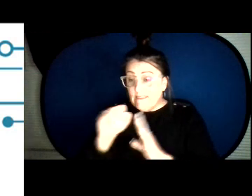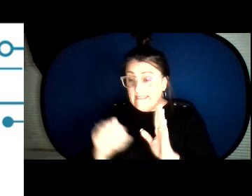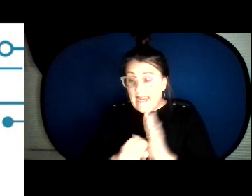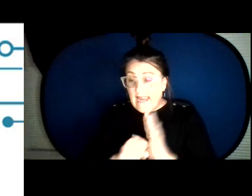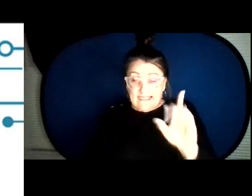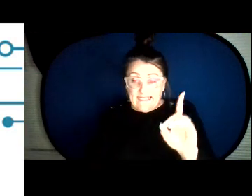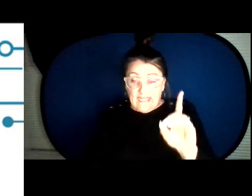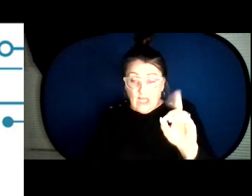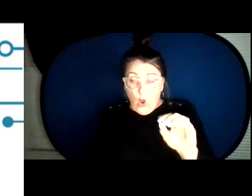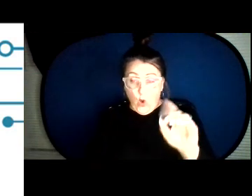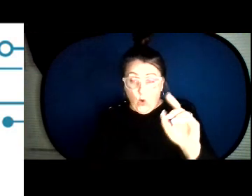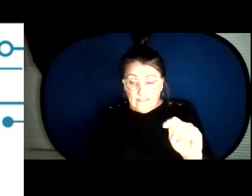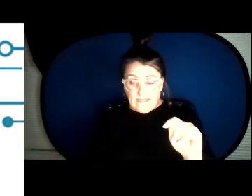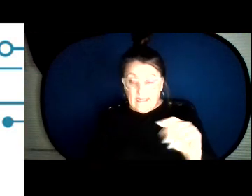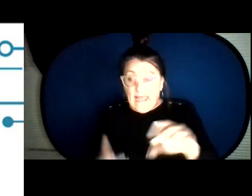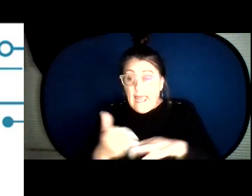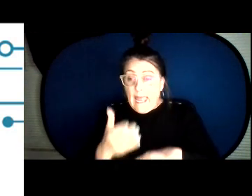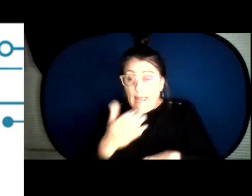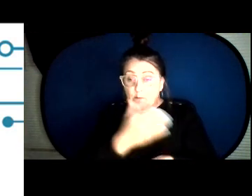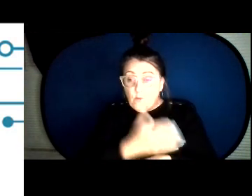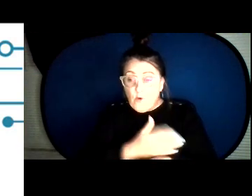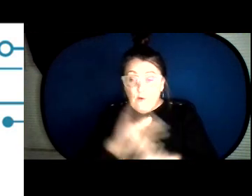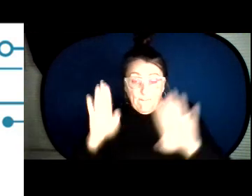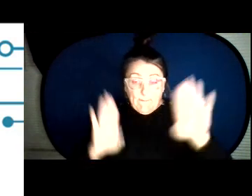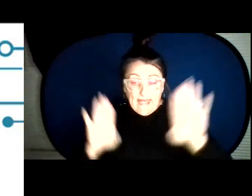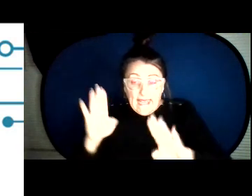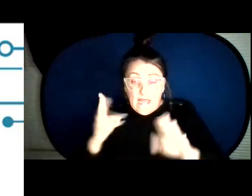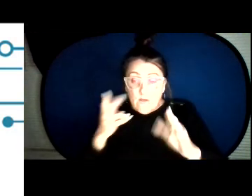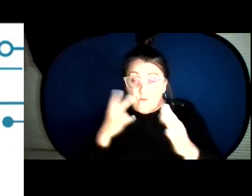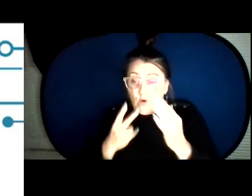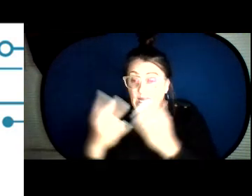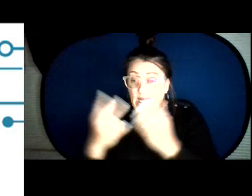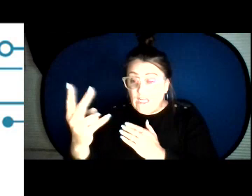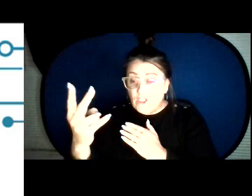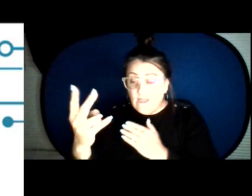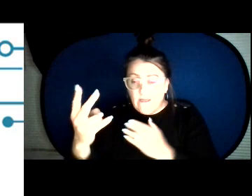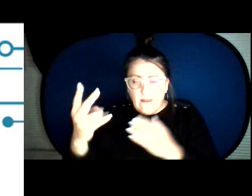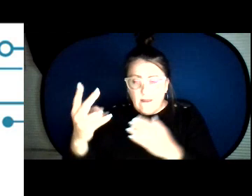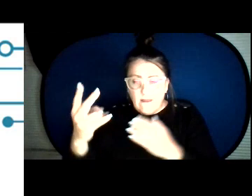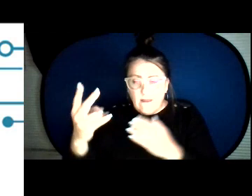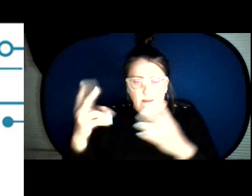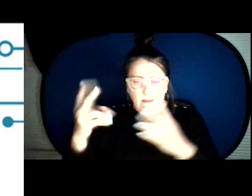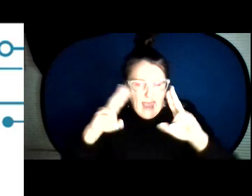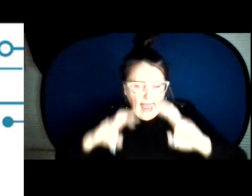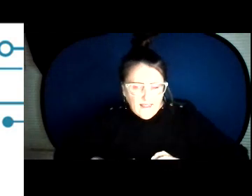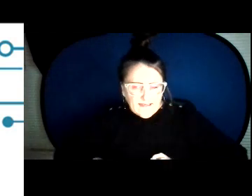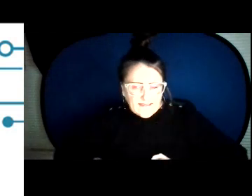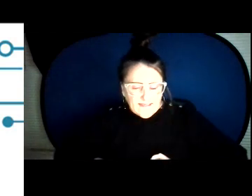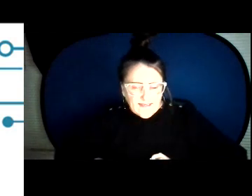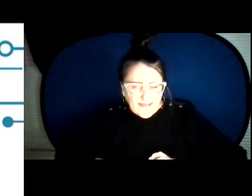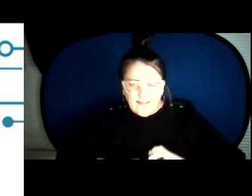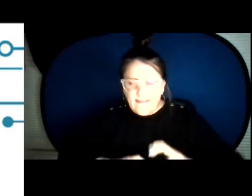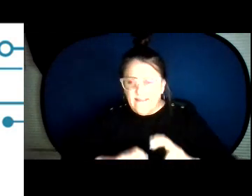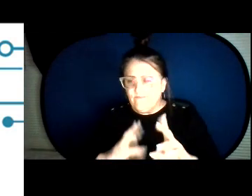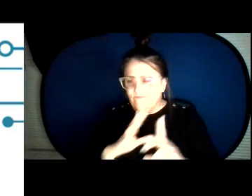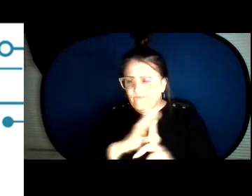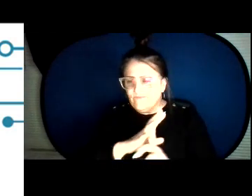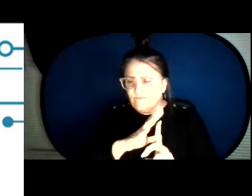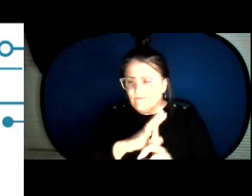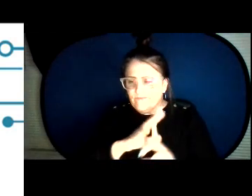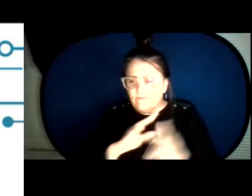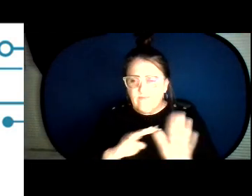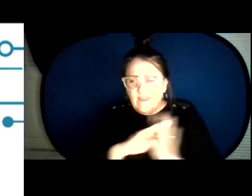bid prediction and estimation by analyzing historical data, market trends, and project variables. I am